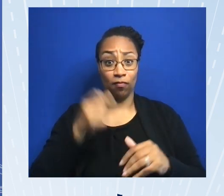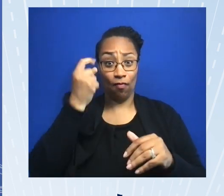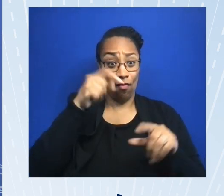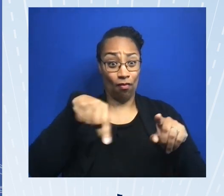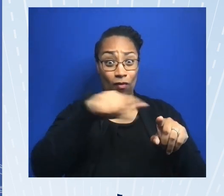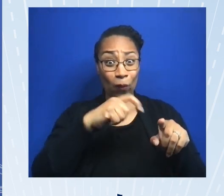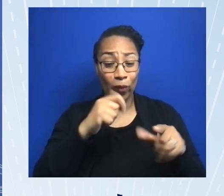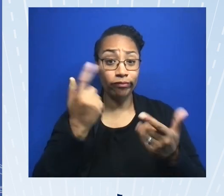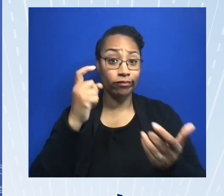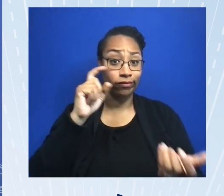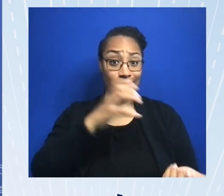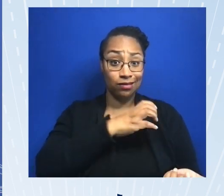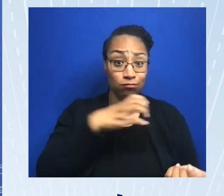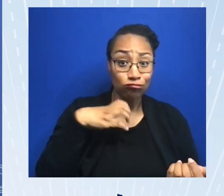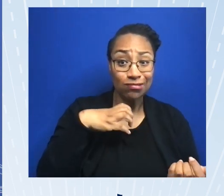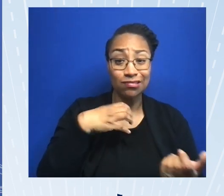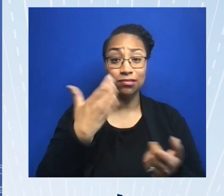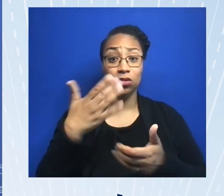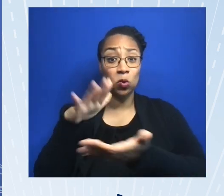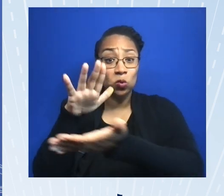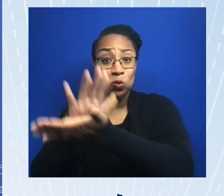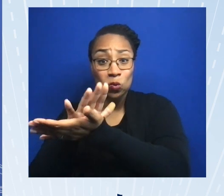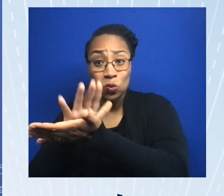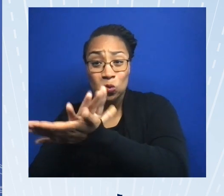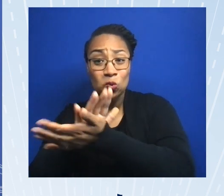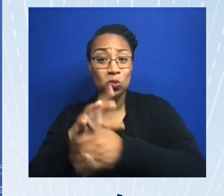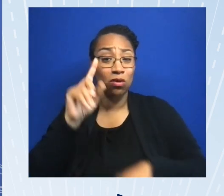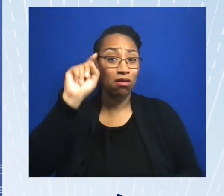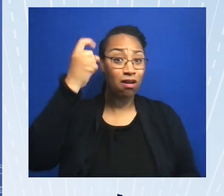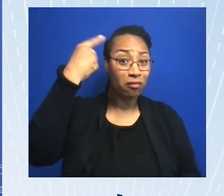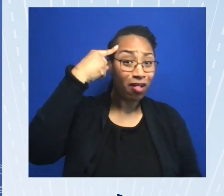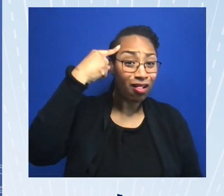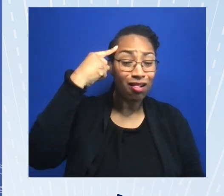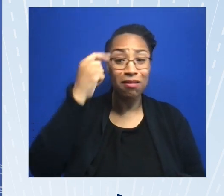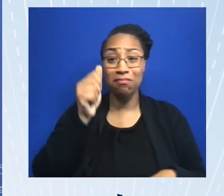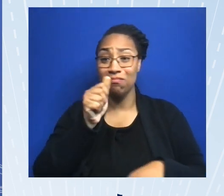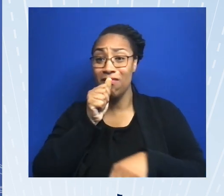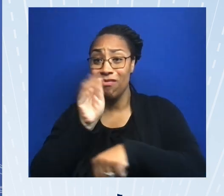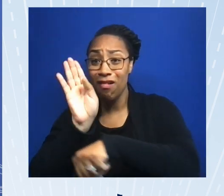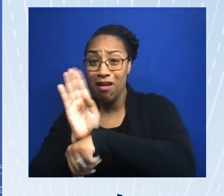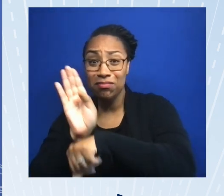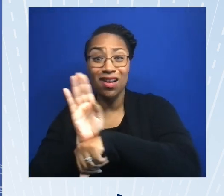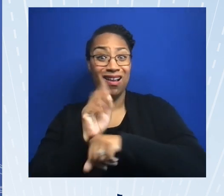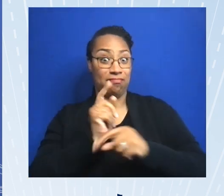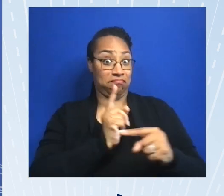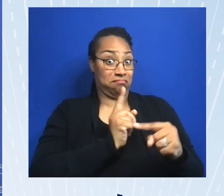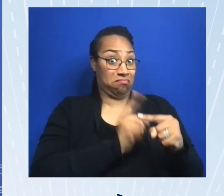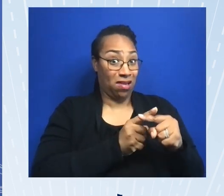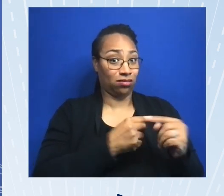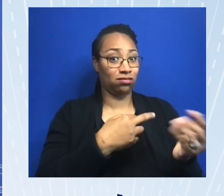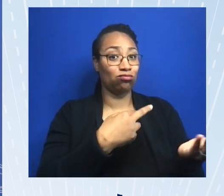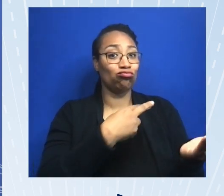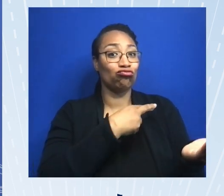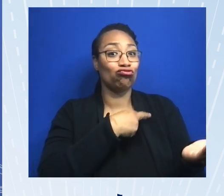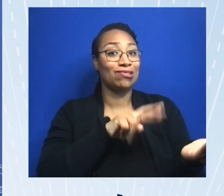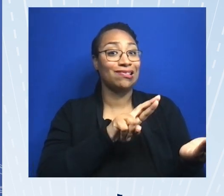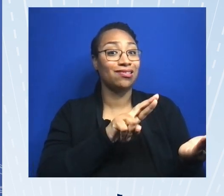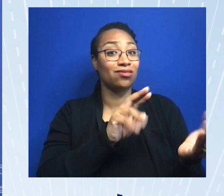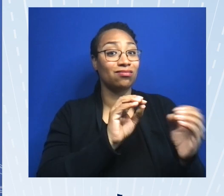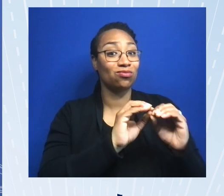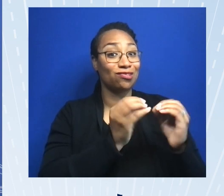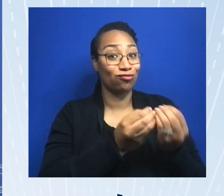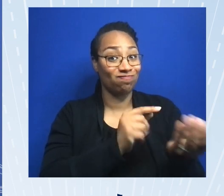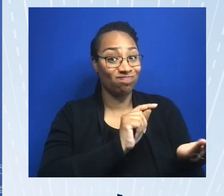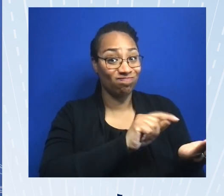private sector, and diverse religious communities to prevent and combat anti-Semitism at